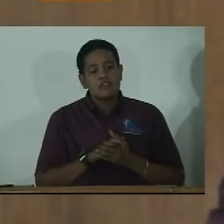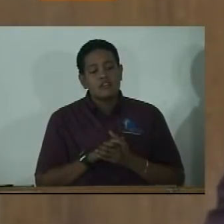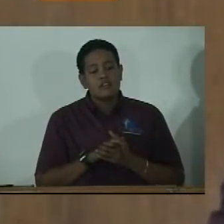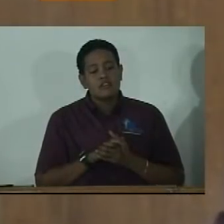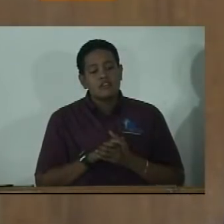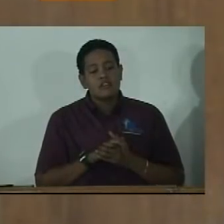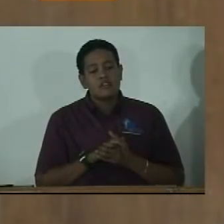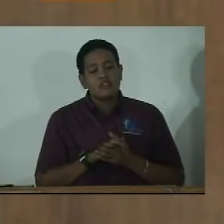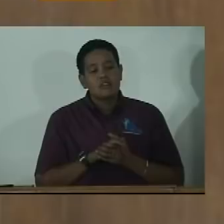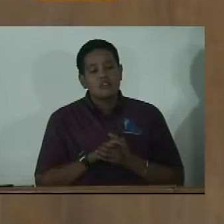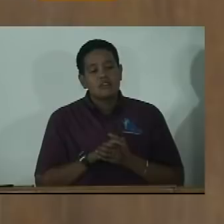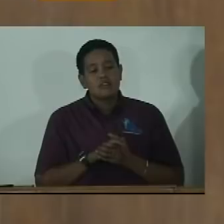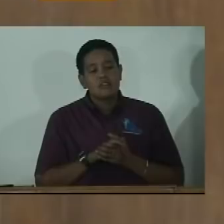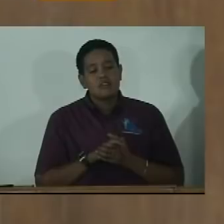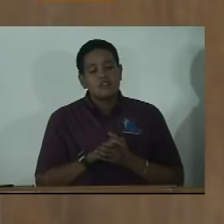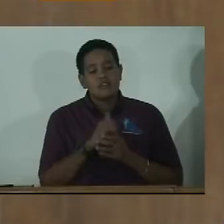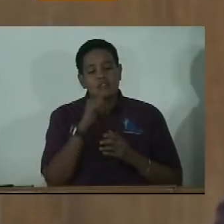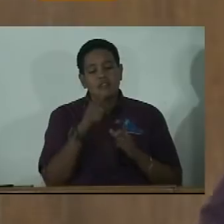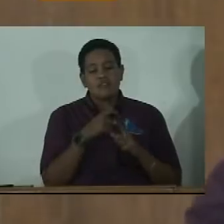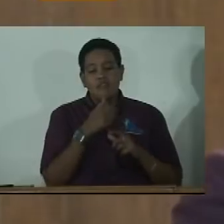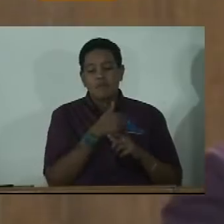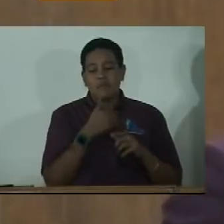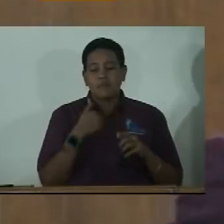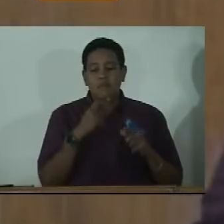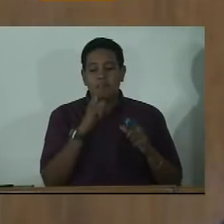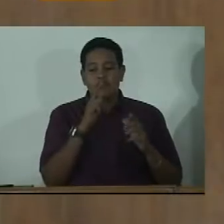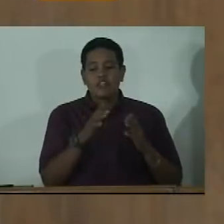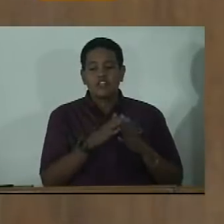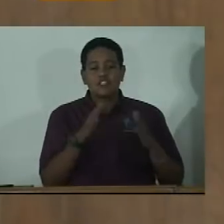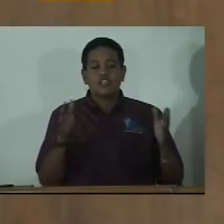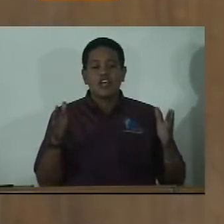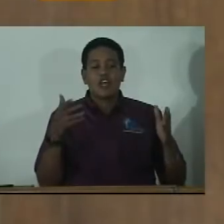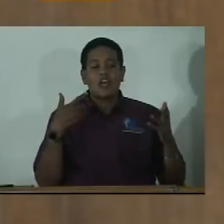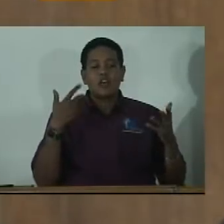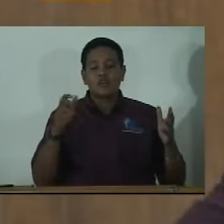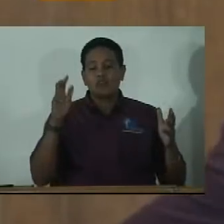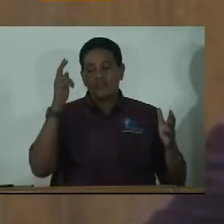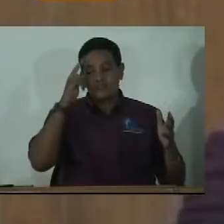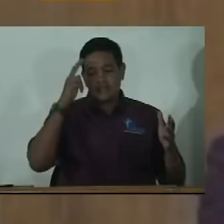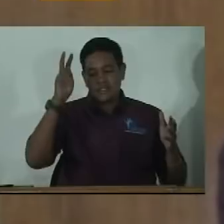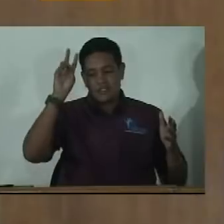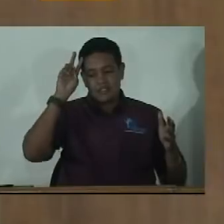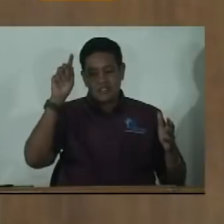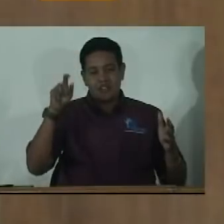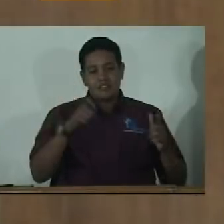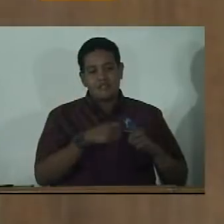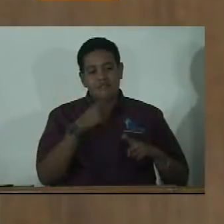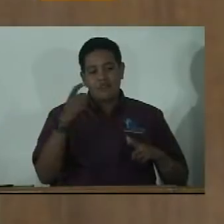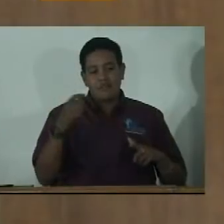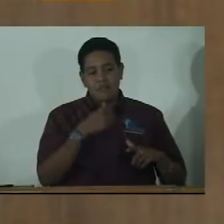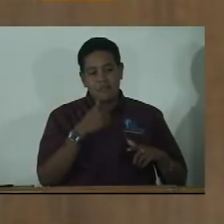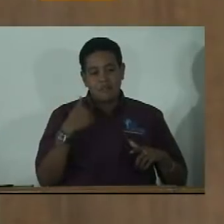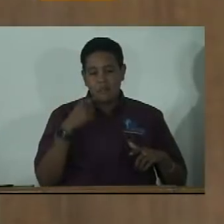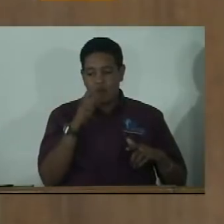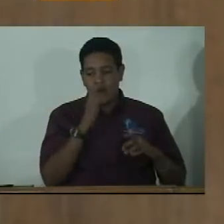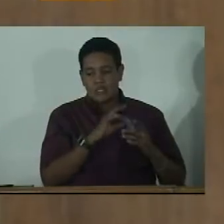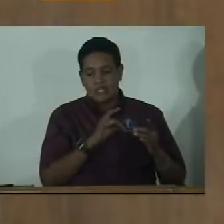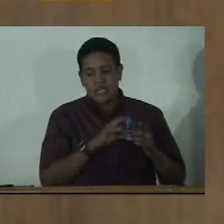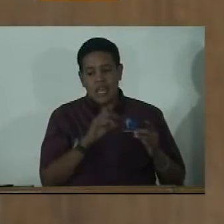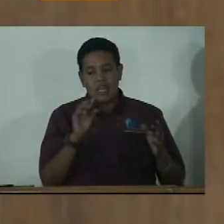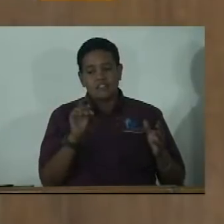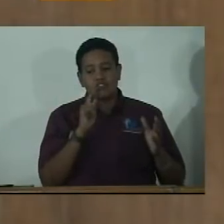member, generally, yes. I don't want it to be misunderstood that it is by the member. It